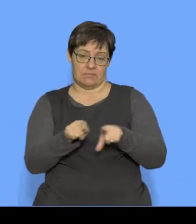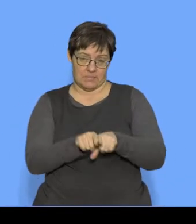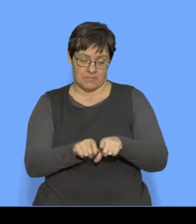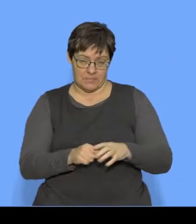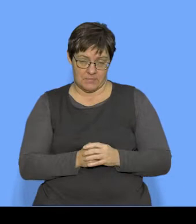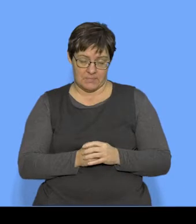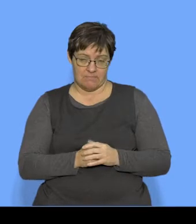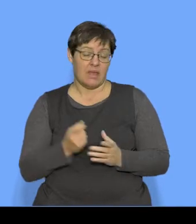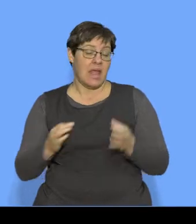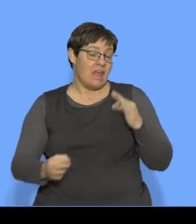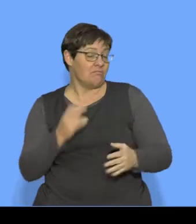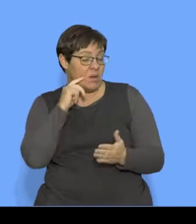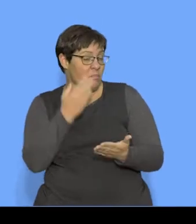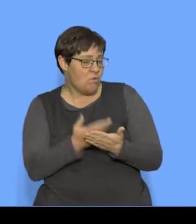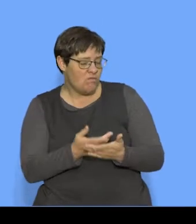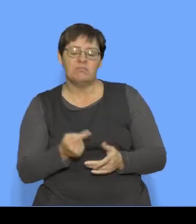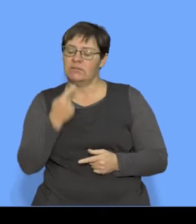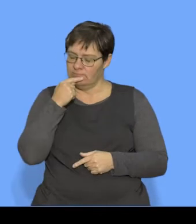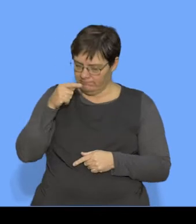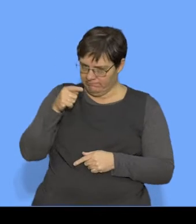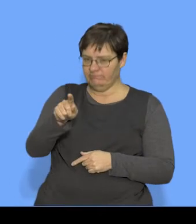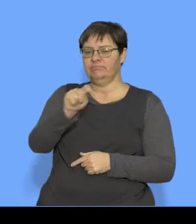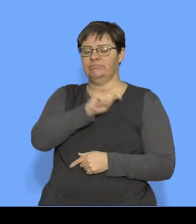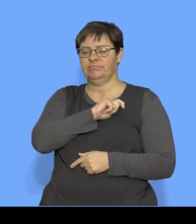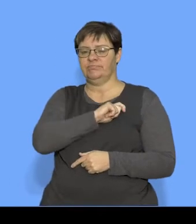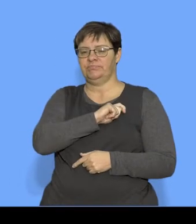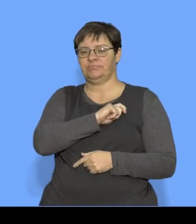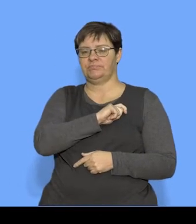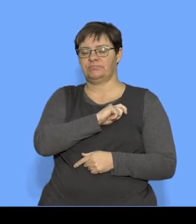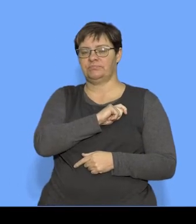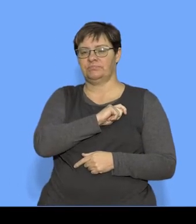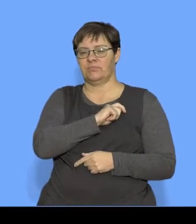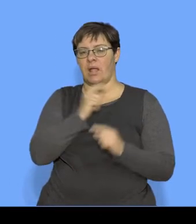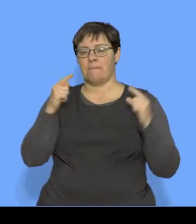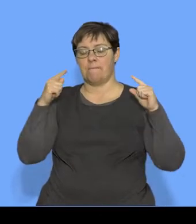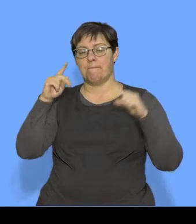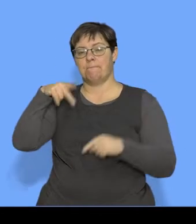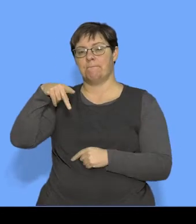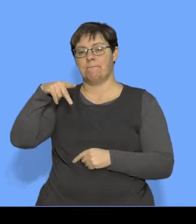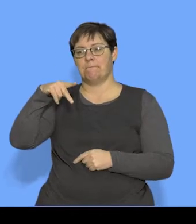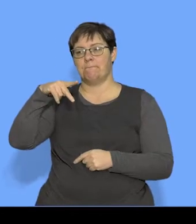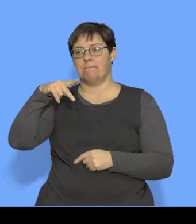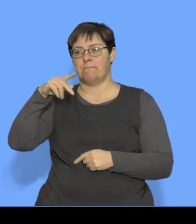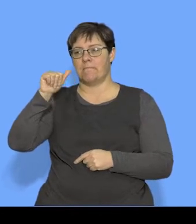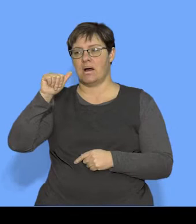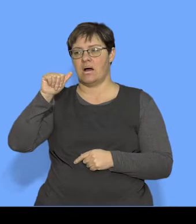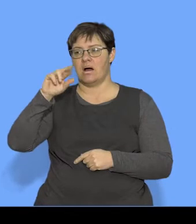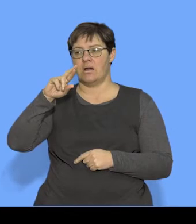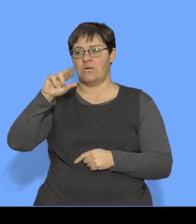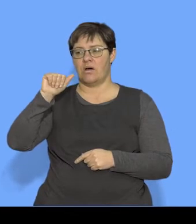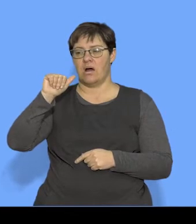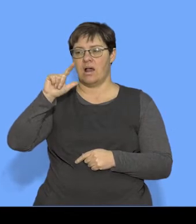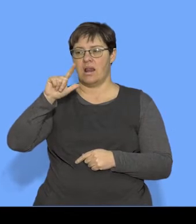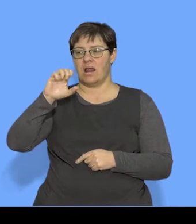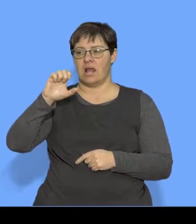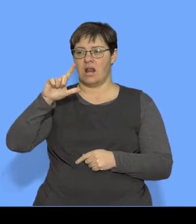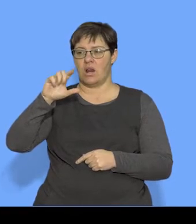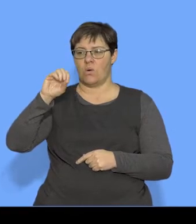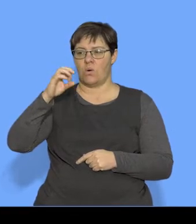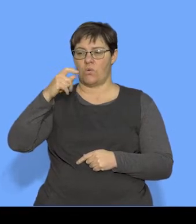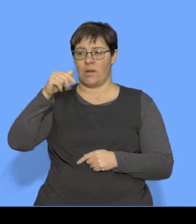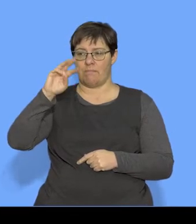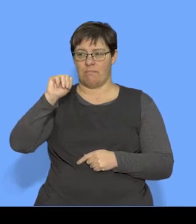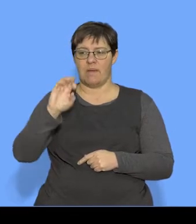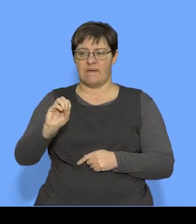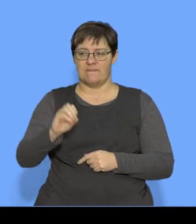also equal. If I can do that, then I will say this is a parallelogram. Or I can prove that the opposite angles